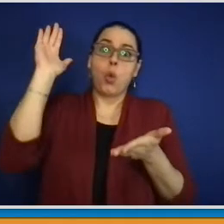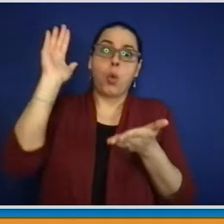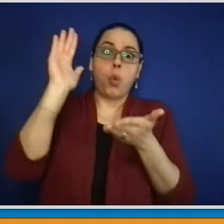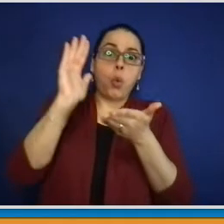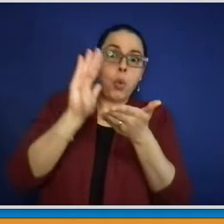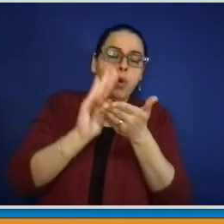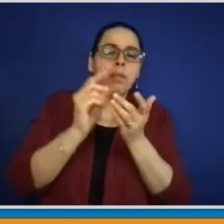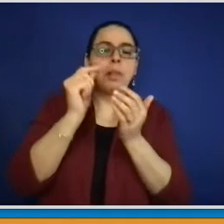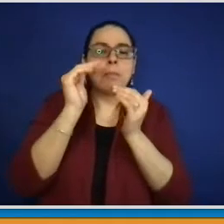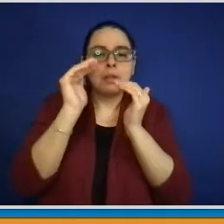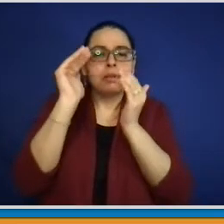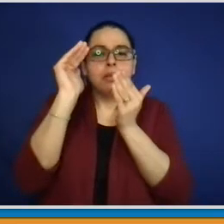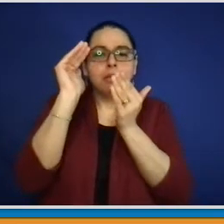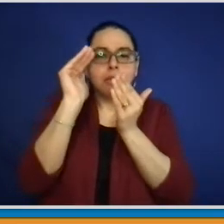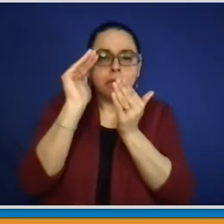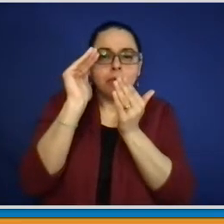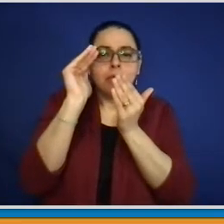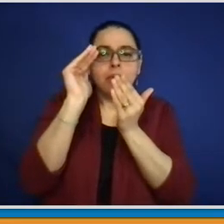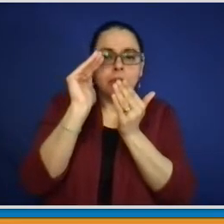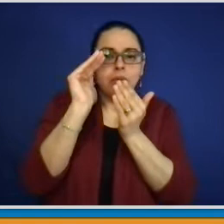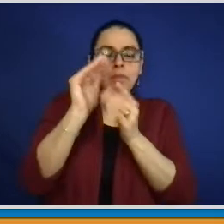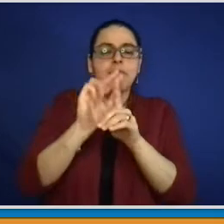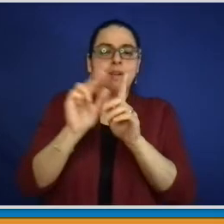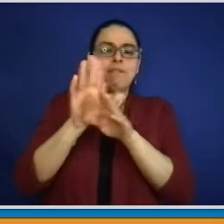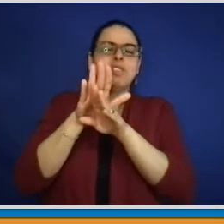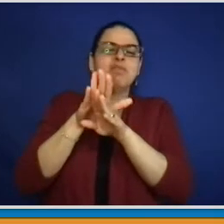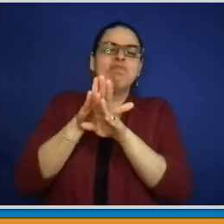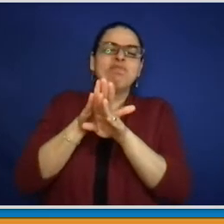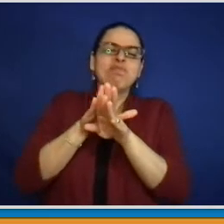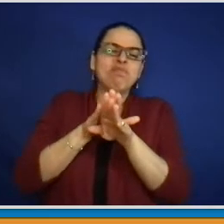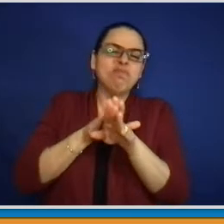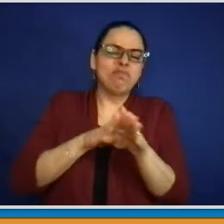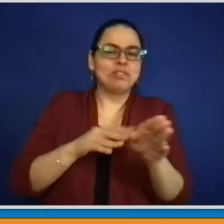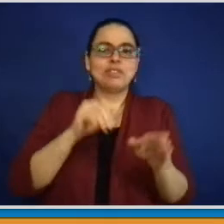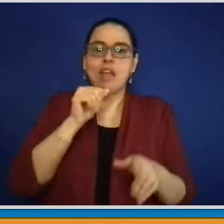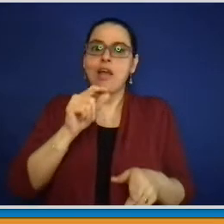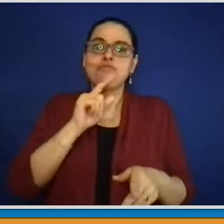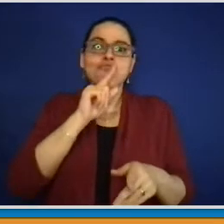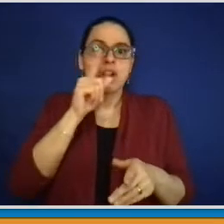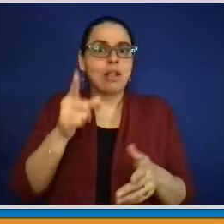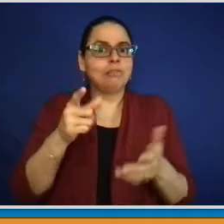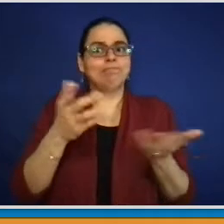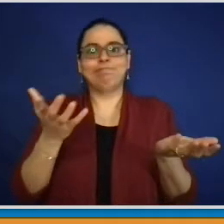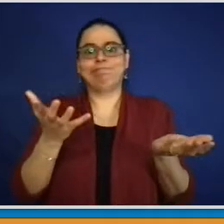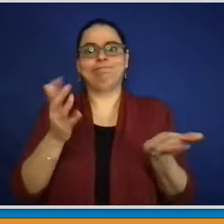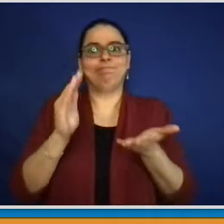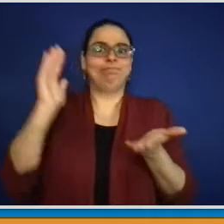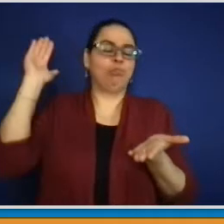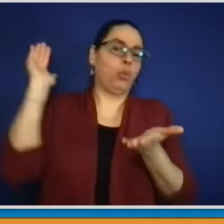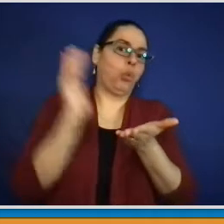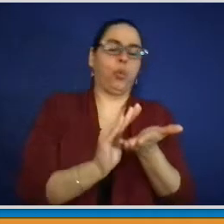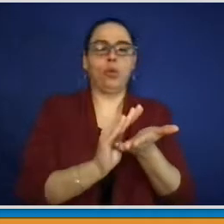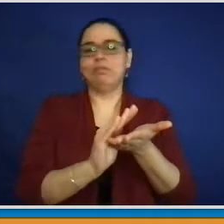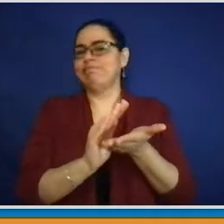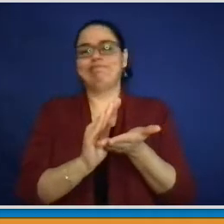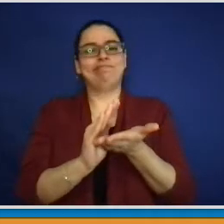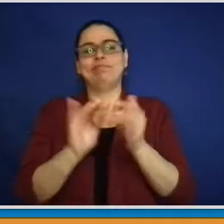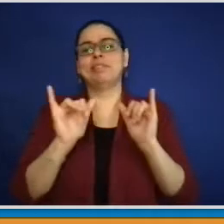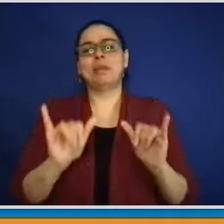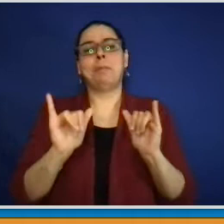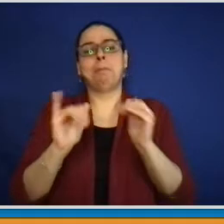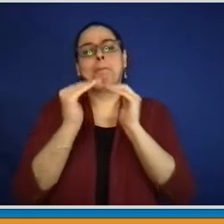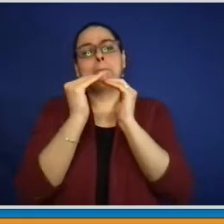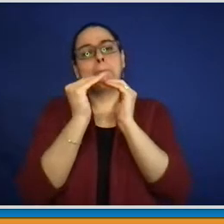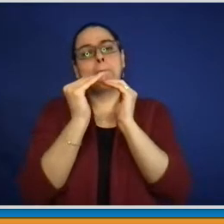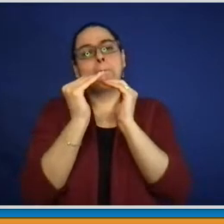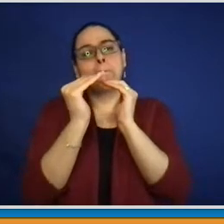of hospitalizations. That really shows the depth of the illnesses of individuals if the number of cases shows the breadth of them.